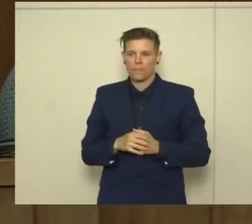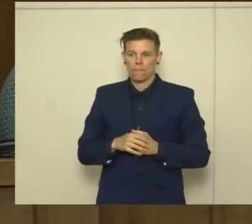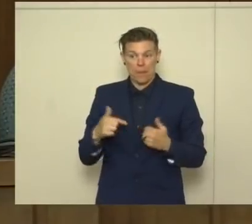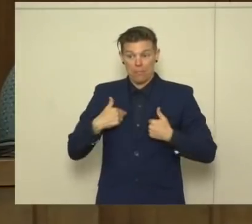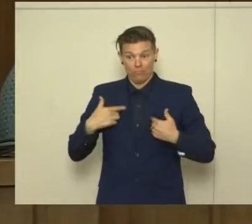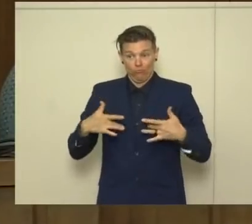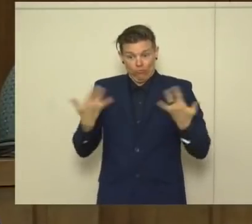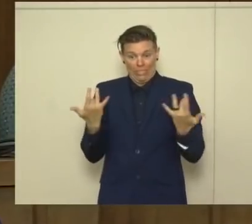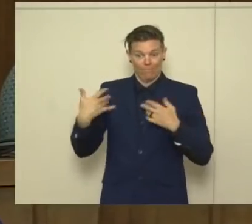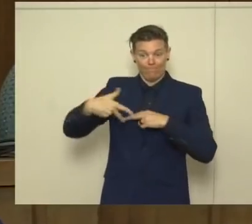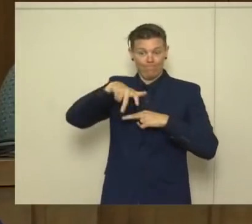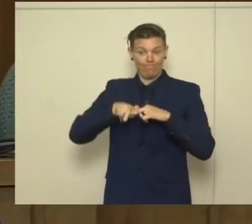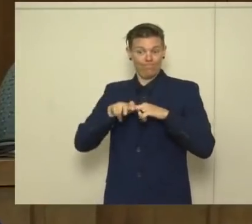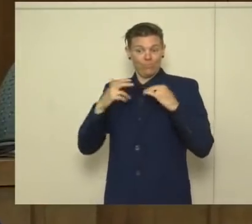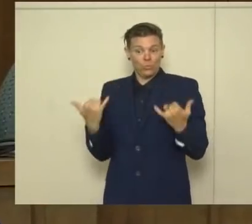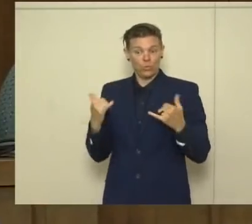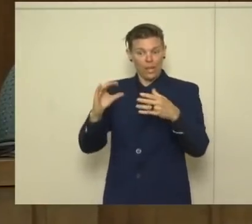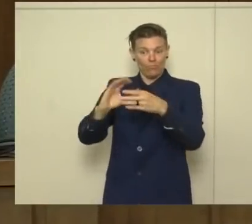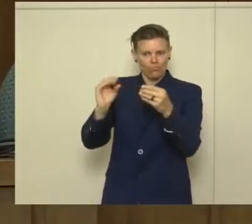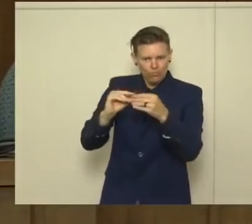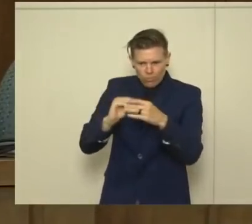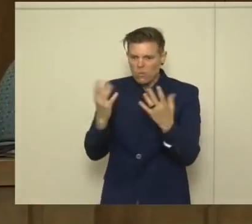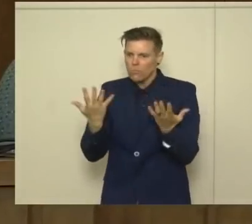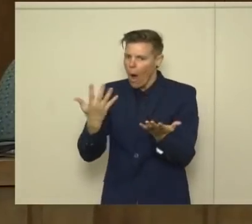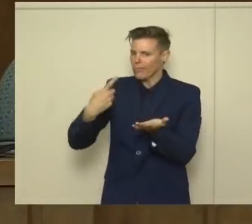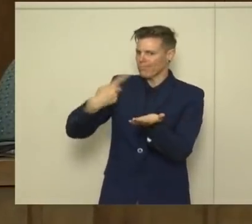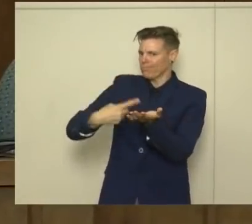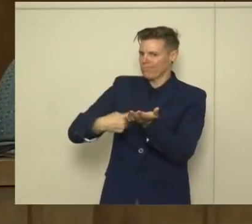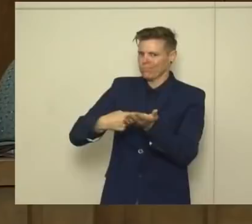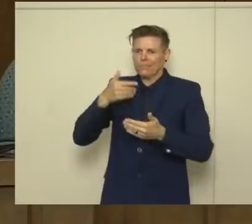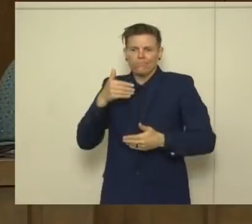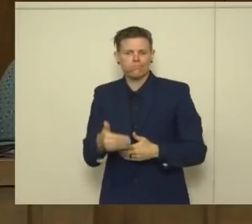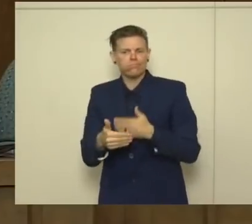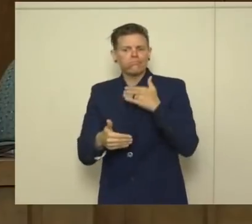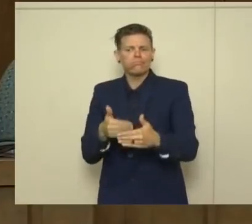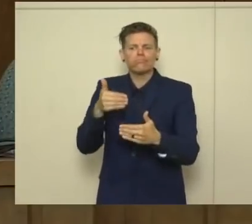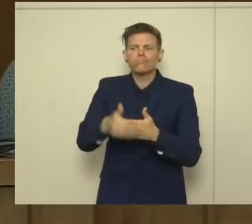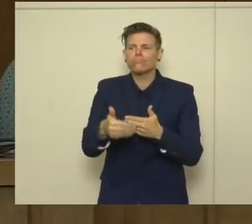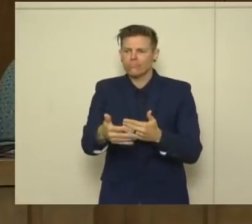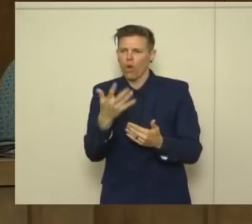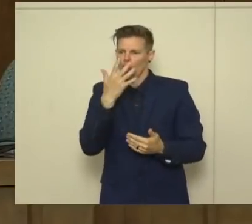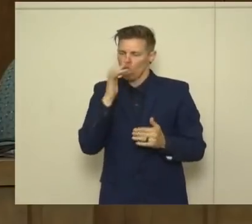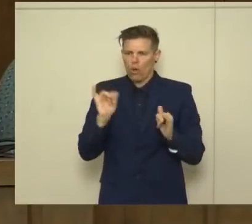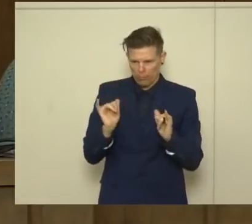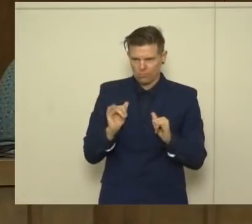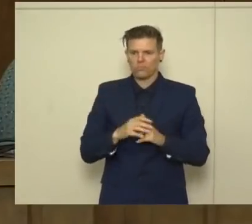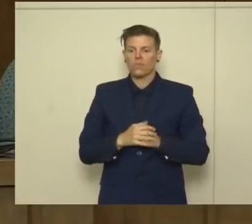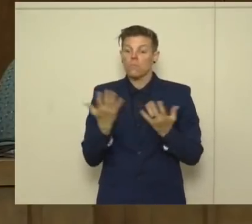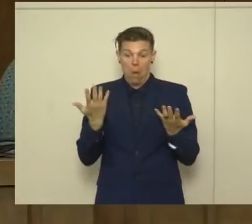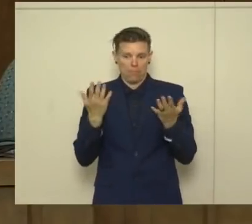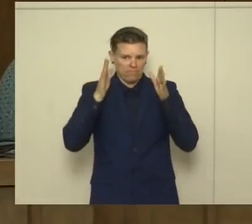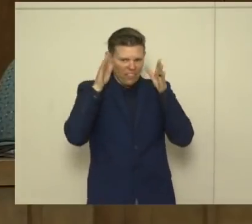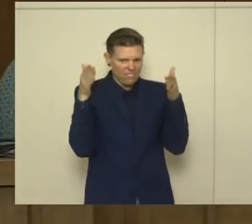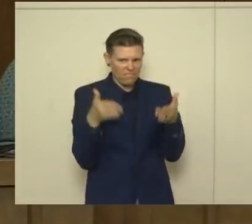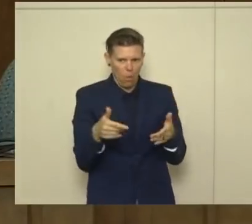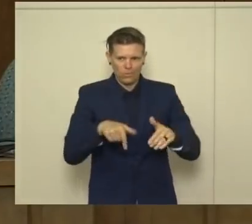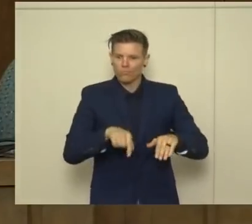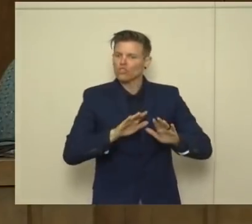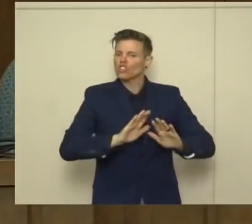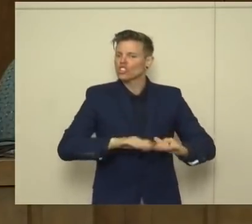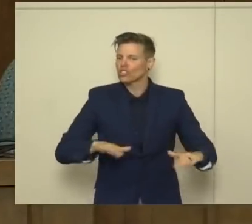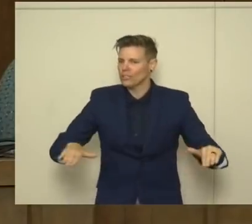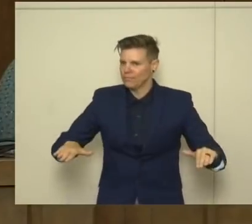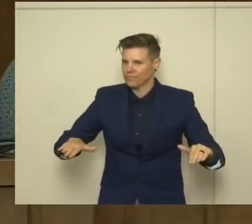today. We'll walk through some slides. We're going to focus a little bit more on children and the rest of the press conference related to both what